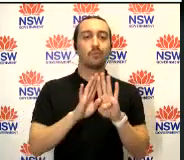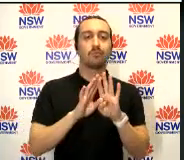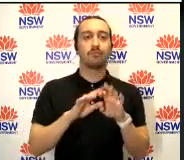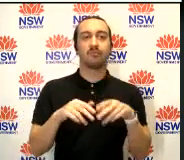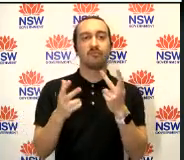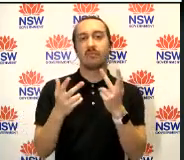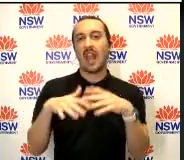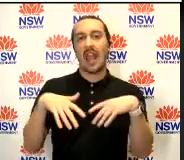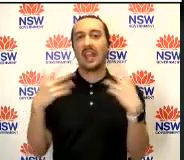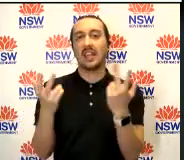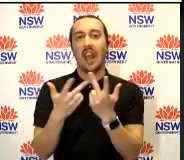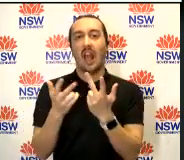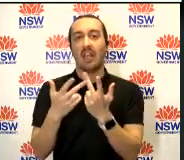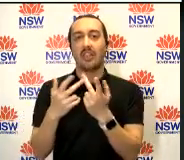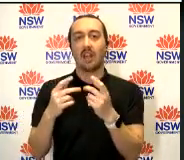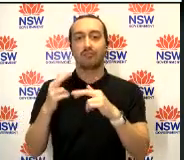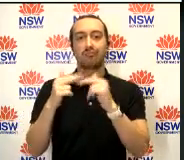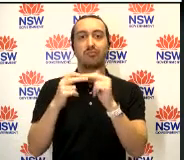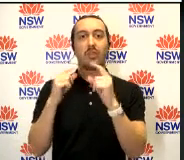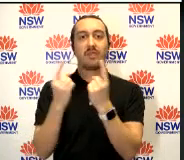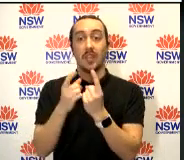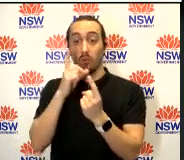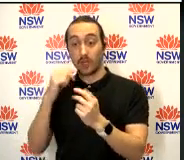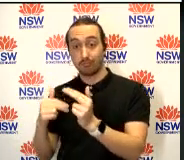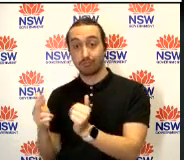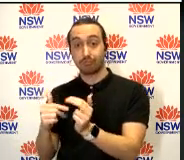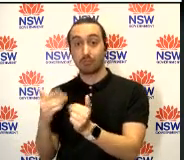using long-handled tools instead of a ladder.